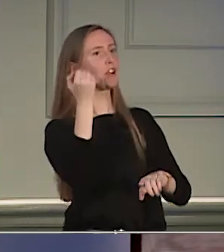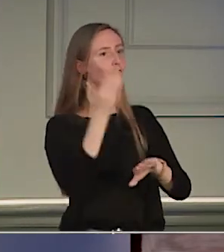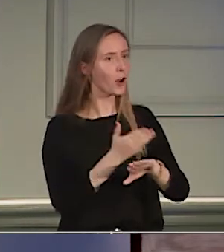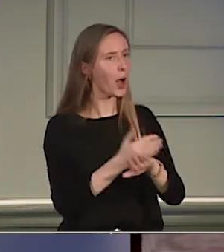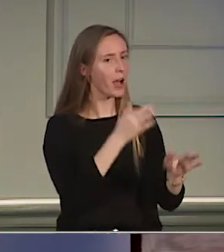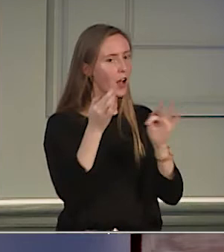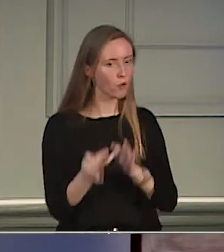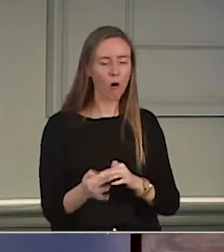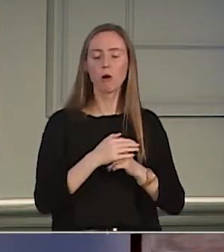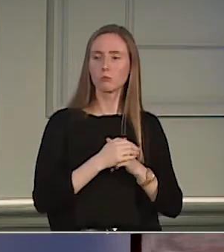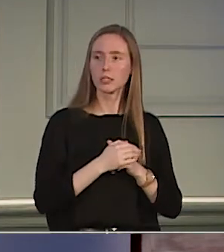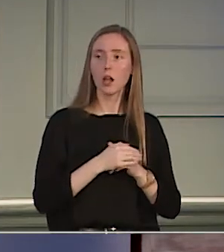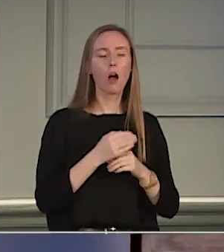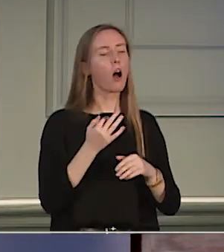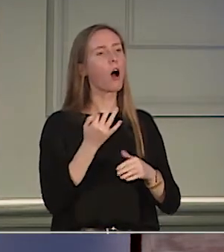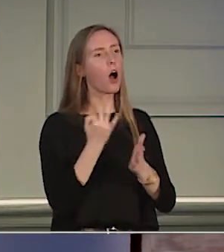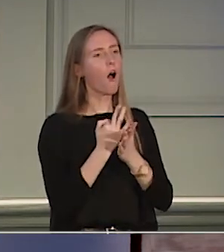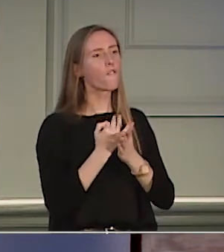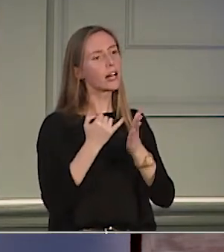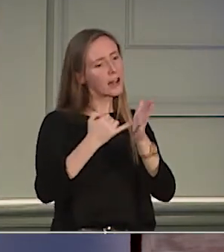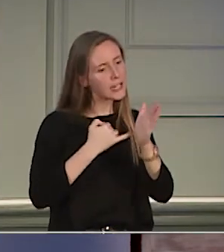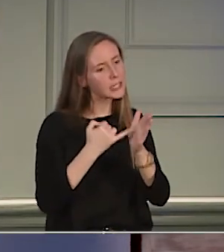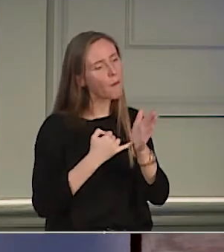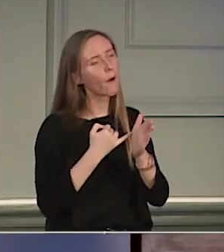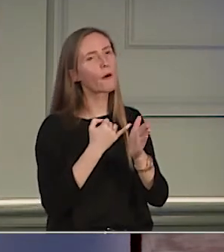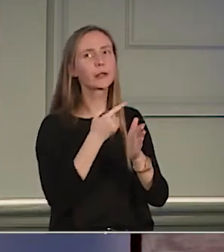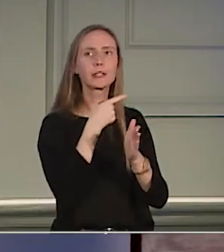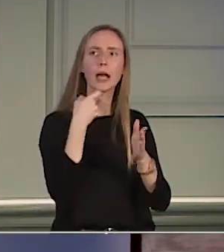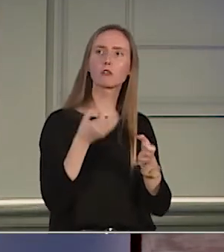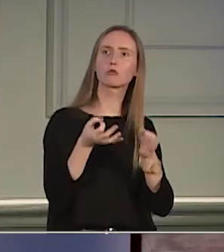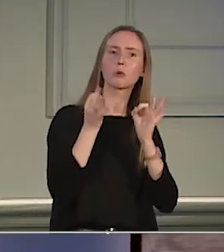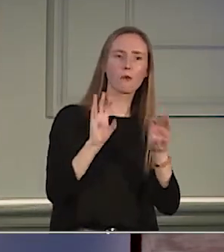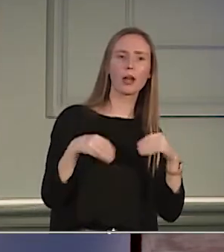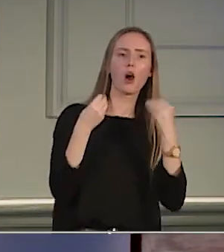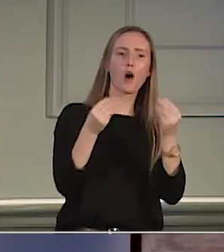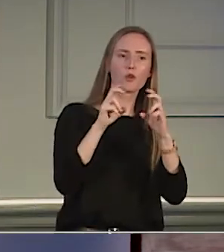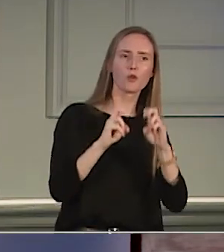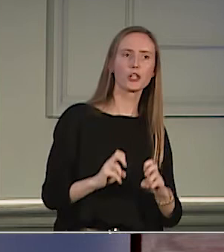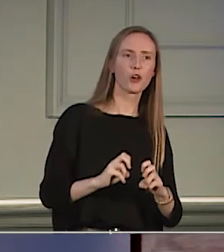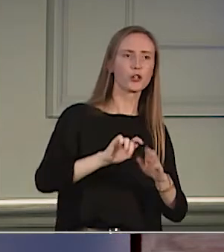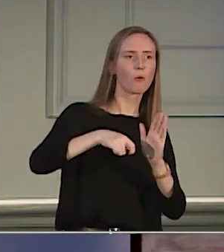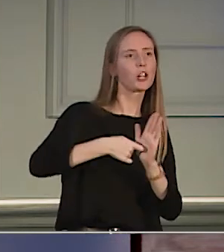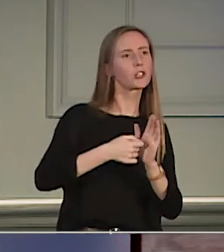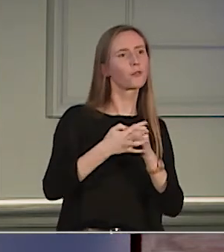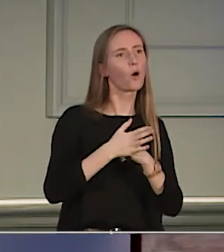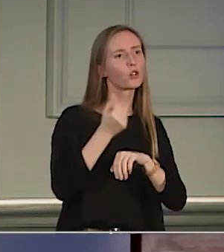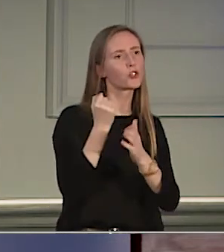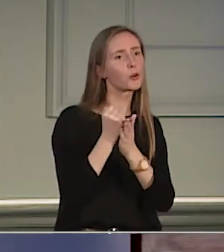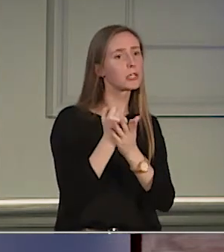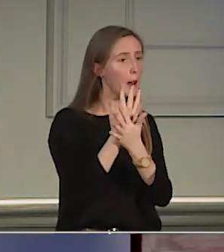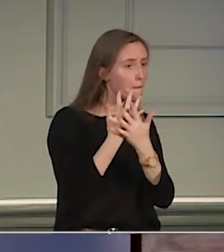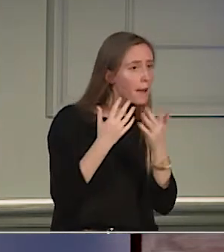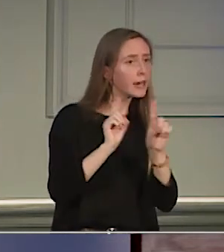will tell us that they're so pleased that we can still offer meaningful research projects to our students, because in many universities that's now impossible because